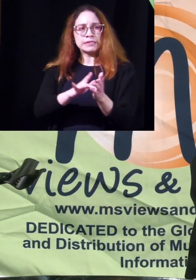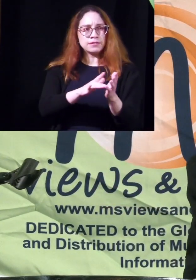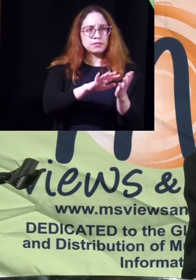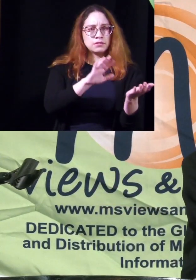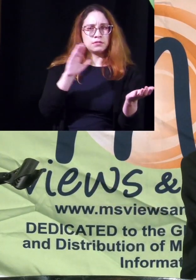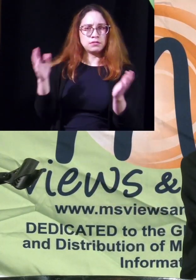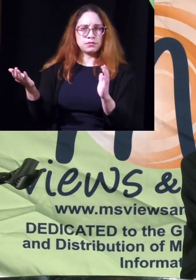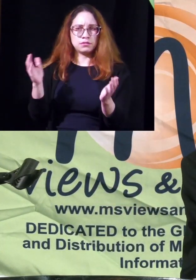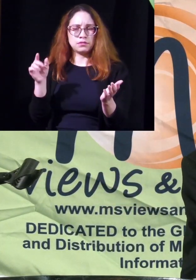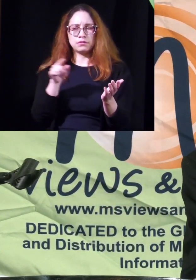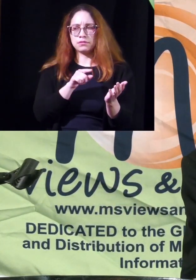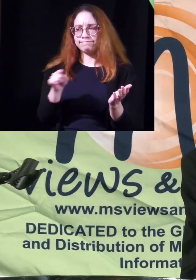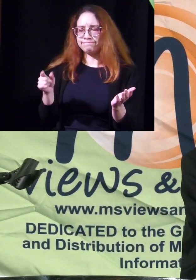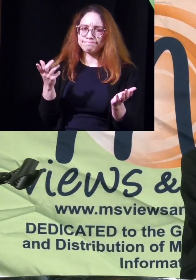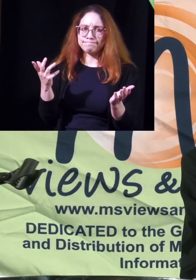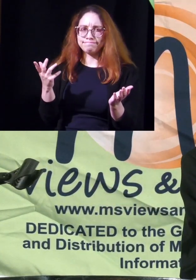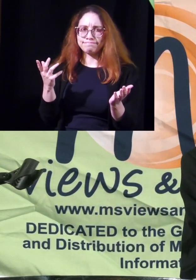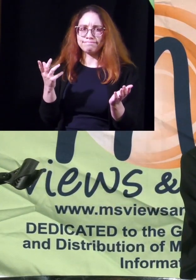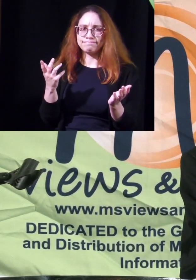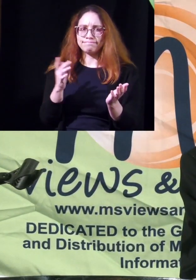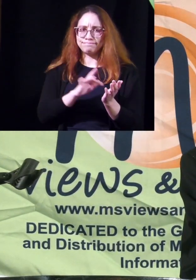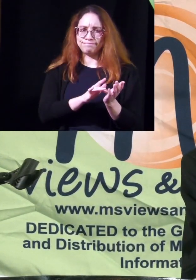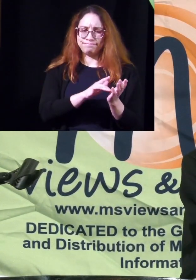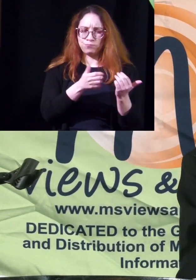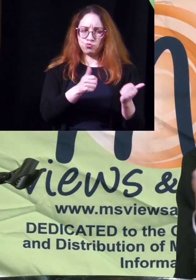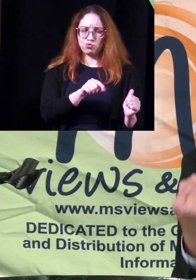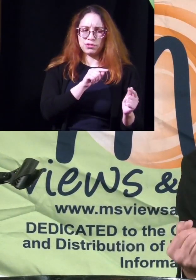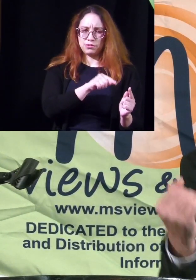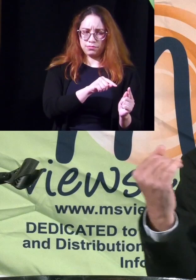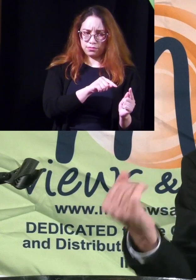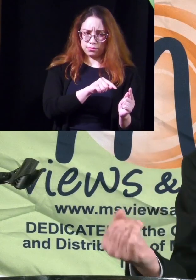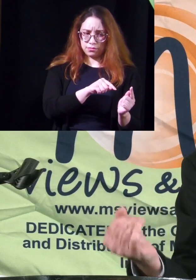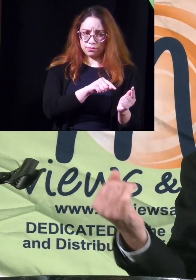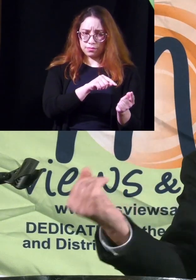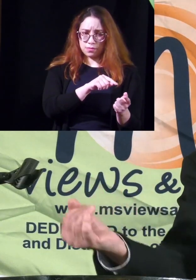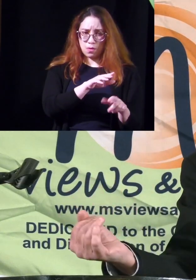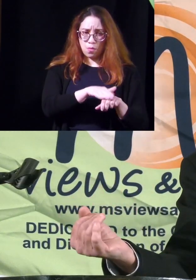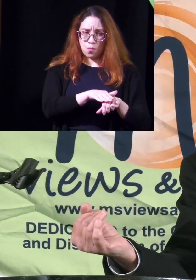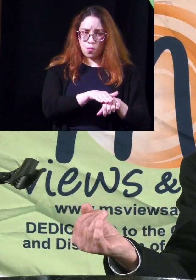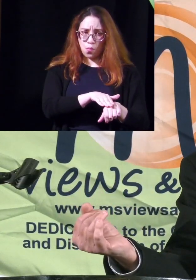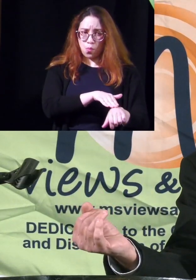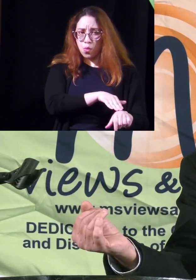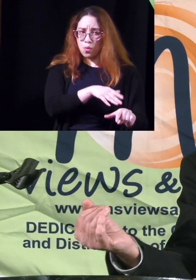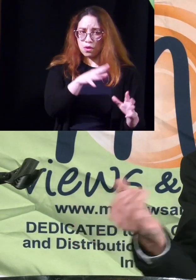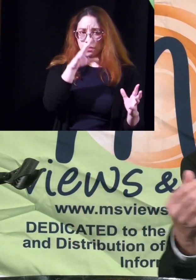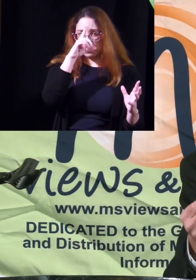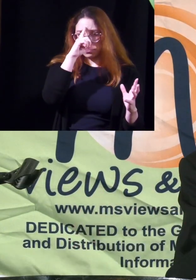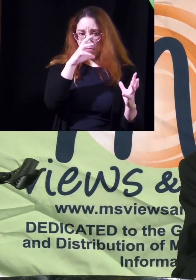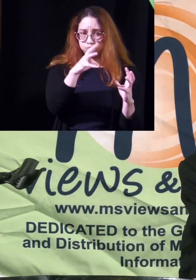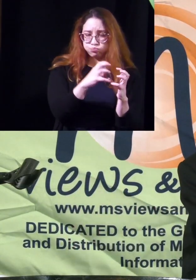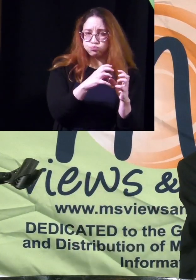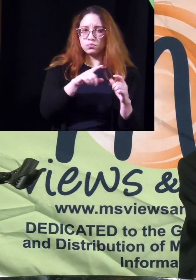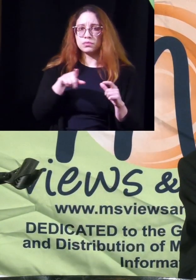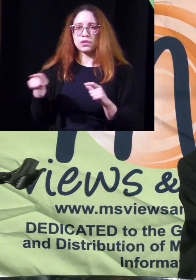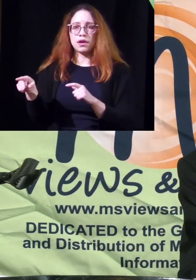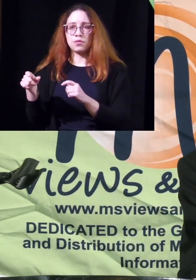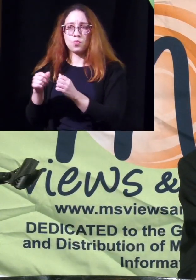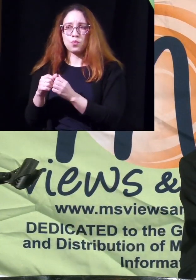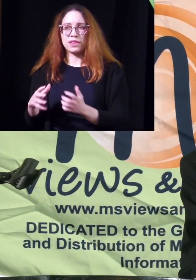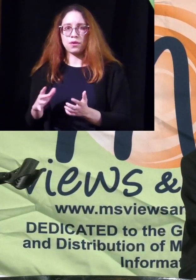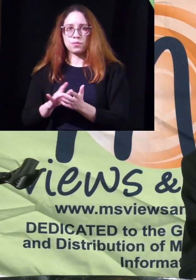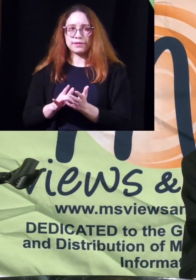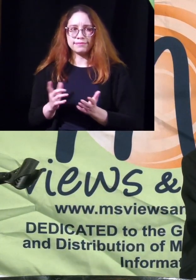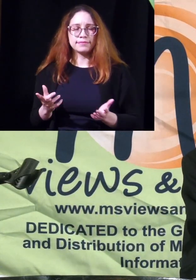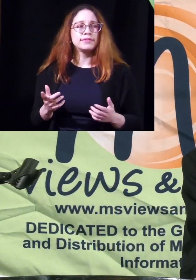drug. And we say, on the drug that we're trying, is there less progression of atrophy than on the drug without?